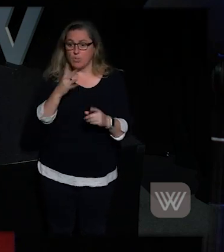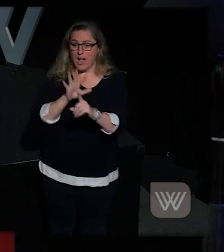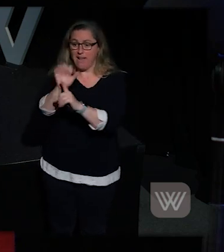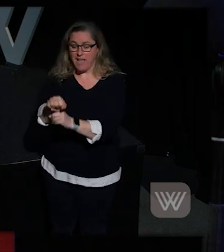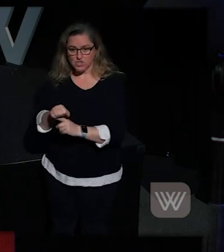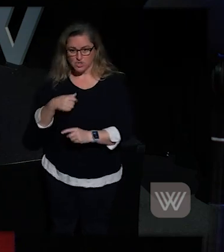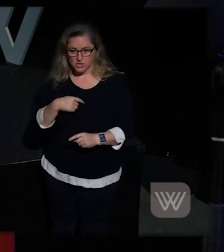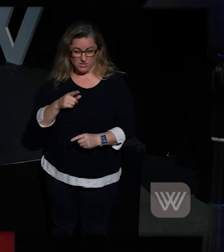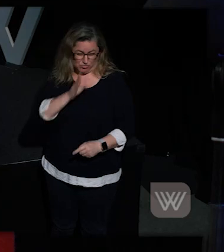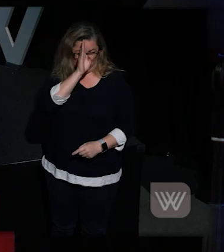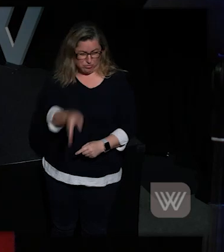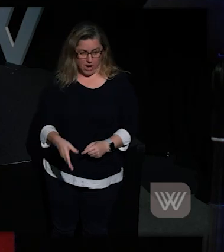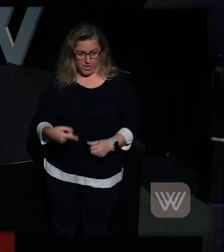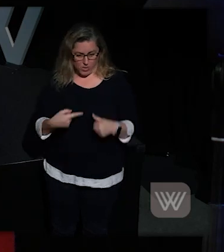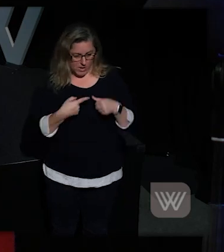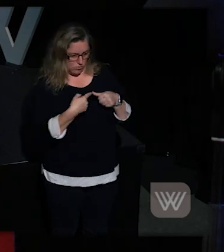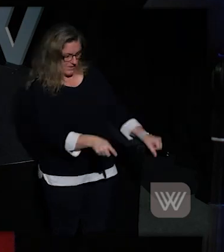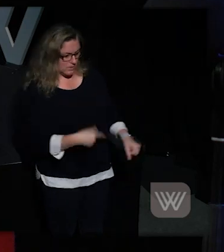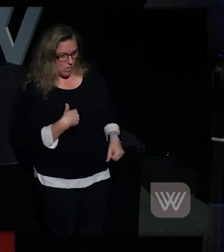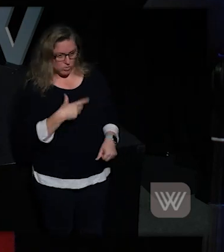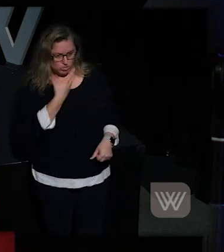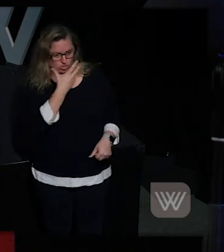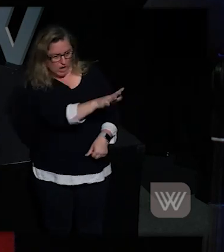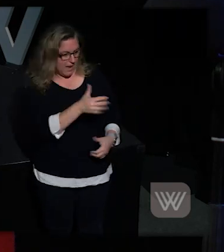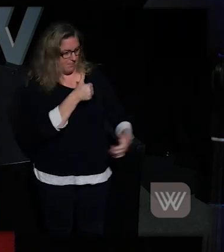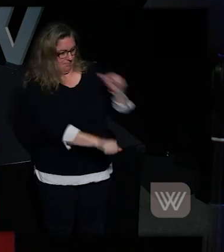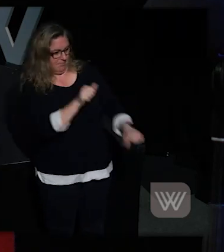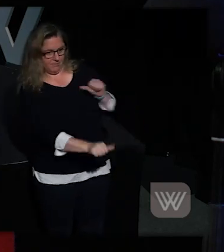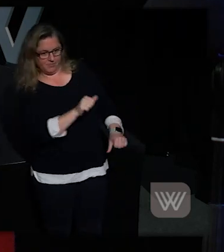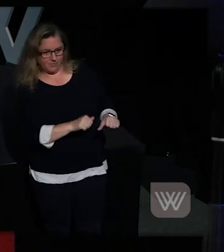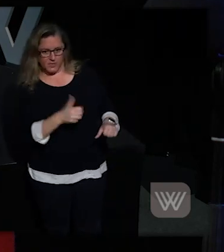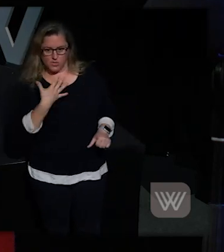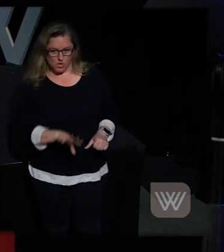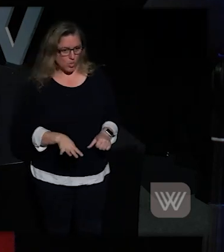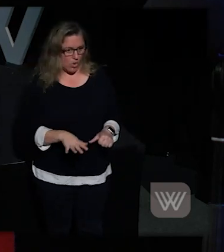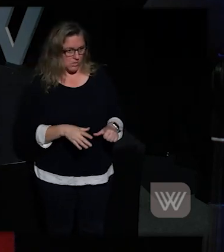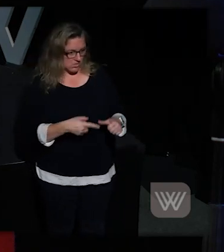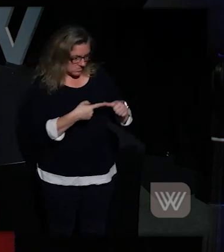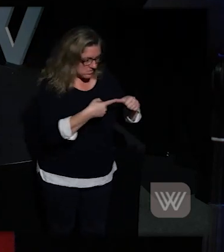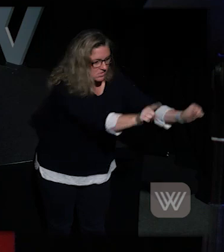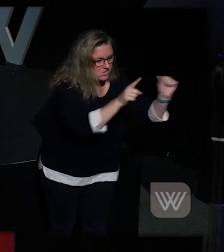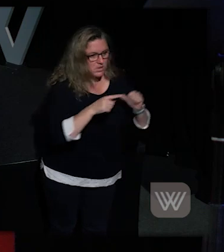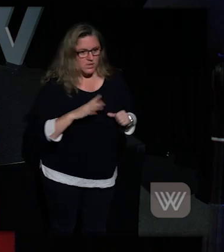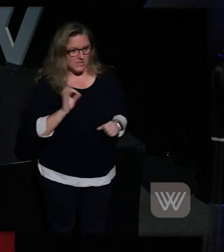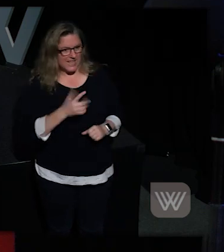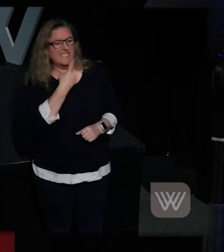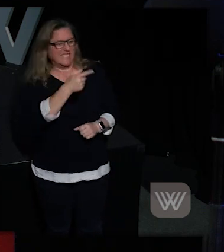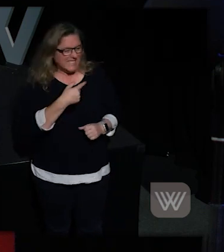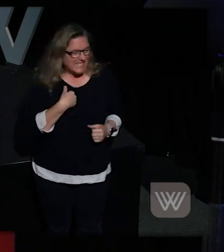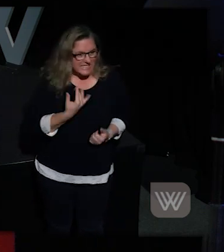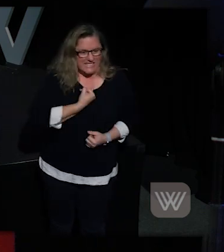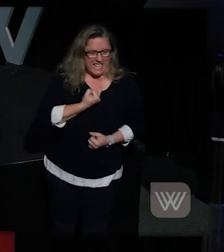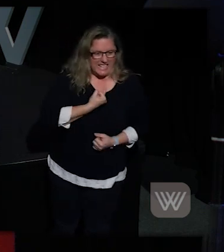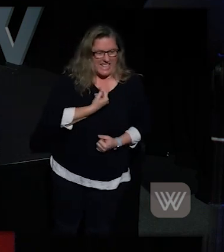you, your immediate response is shame and defensiveness. Yeah. And so you want to push back rather than saying, oh, wow, I messed up.